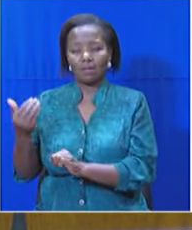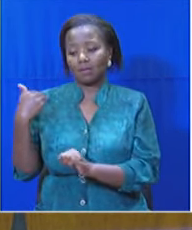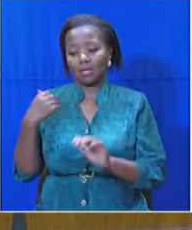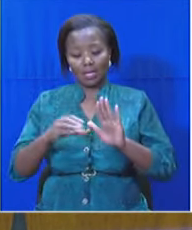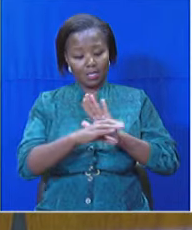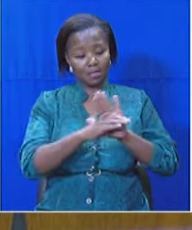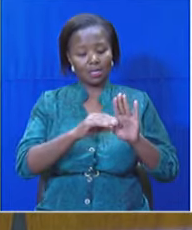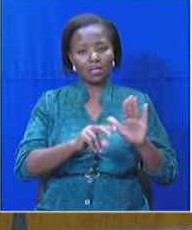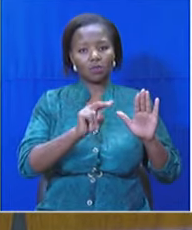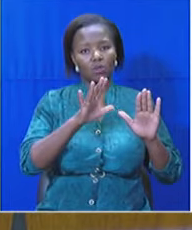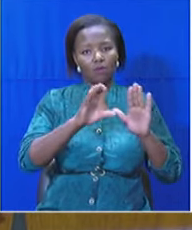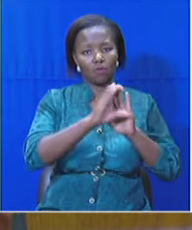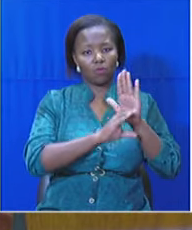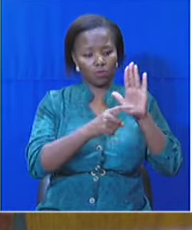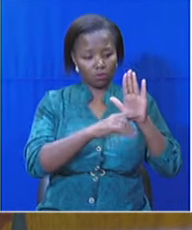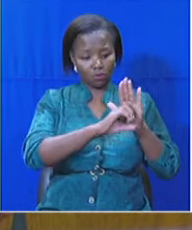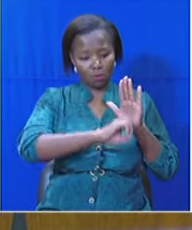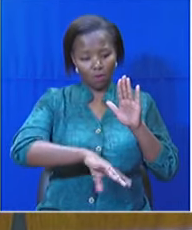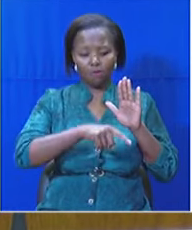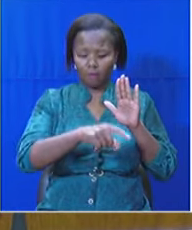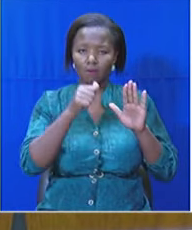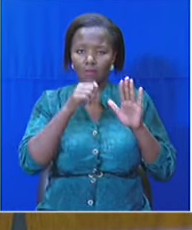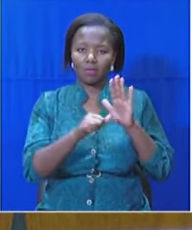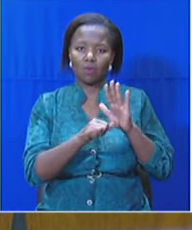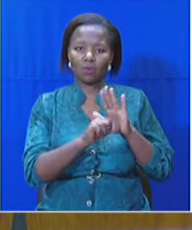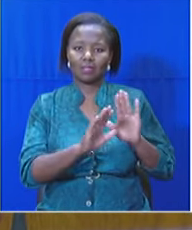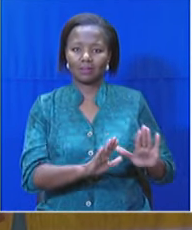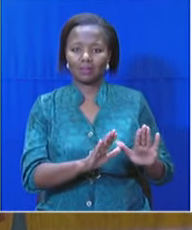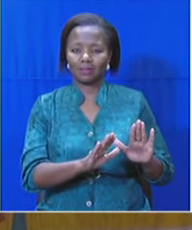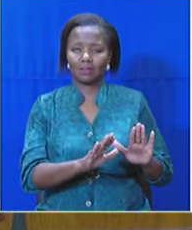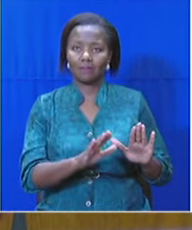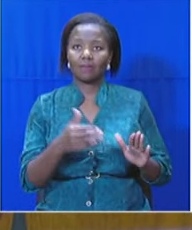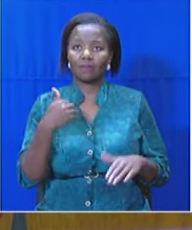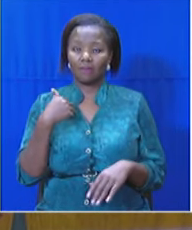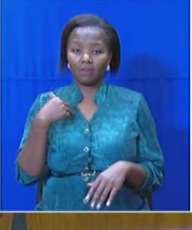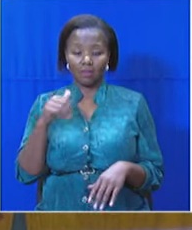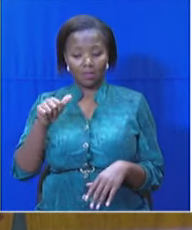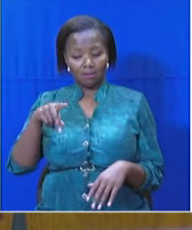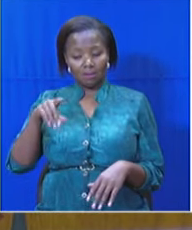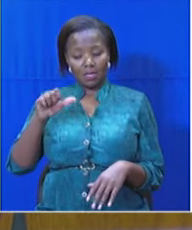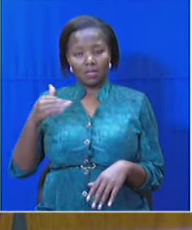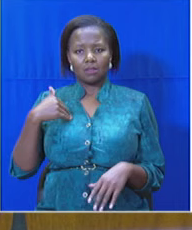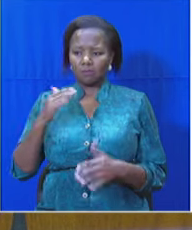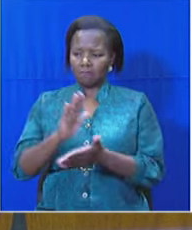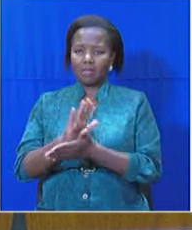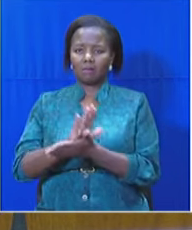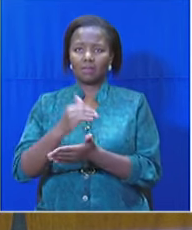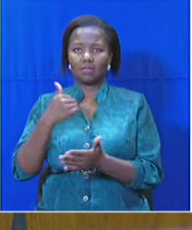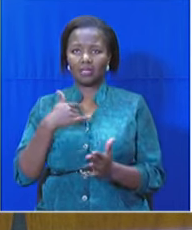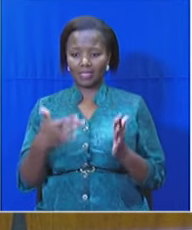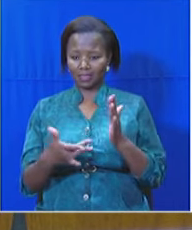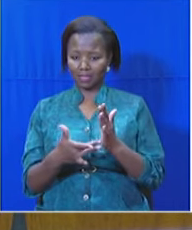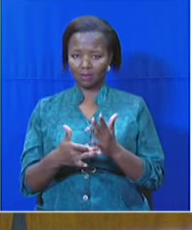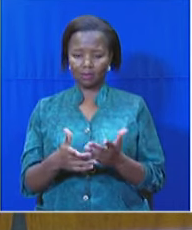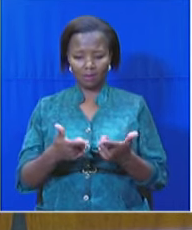25 of the Constitution is the answer. The PAC is thrilled by the use of technology and mastering of land